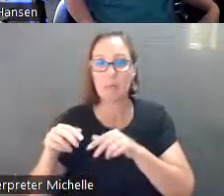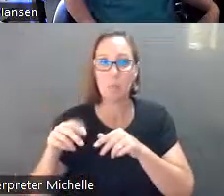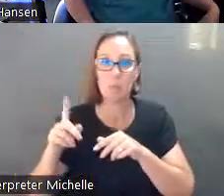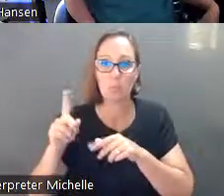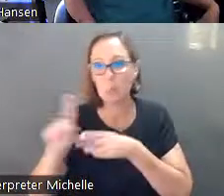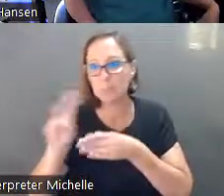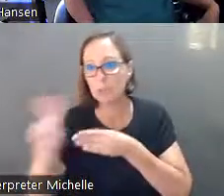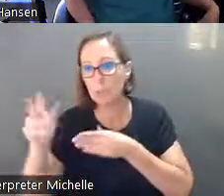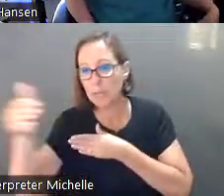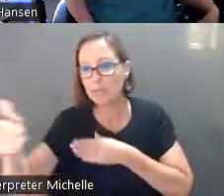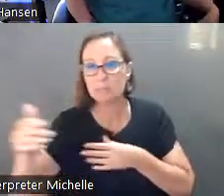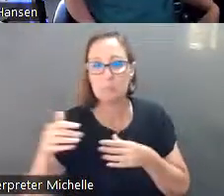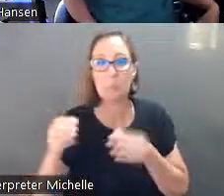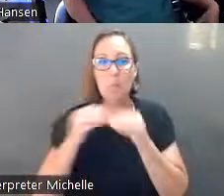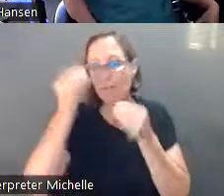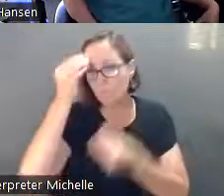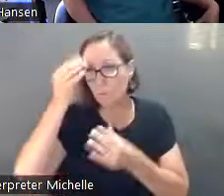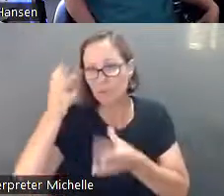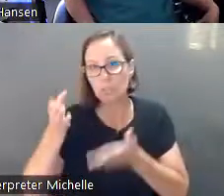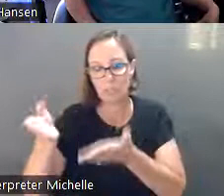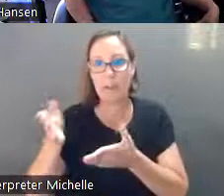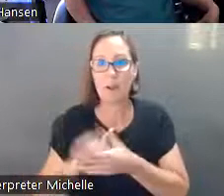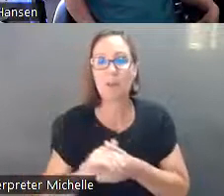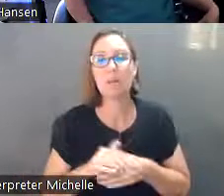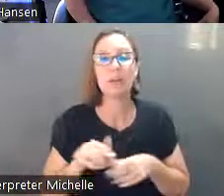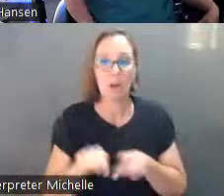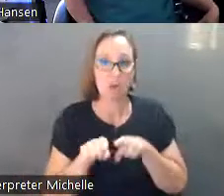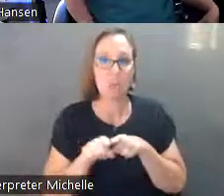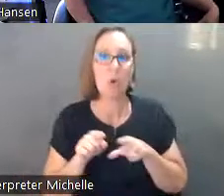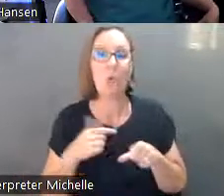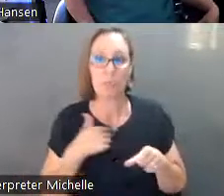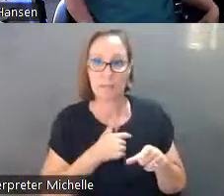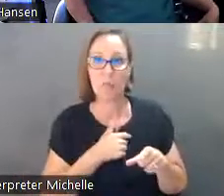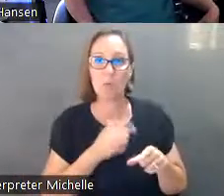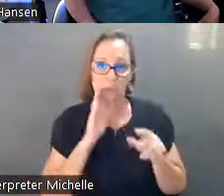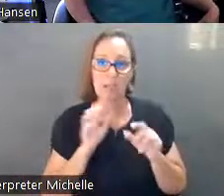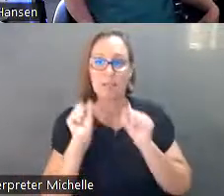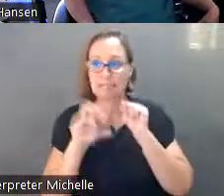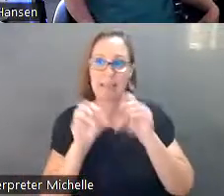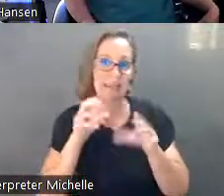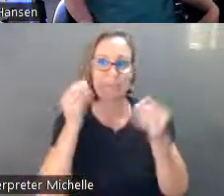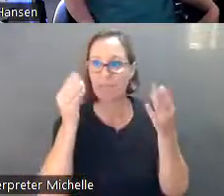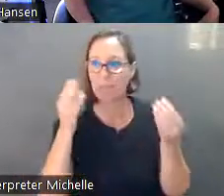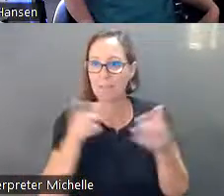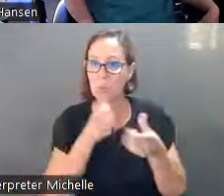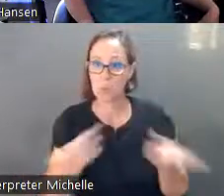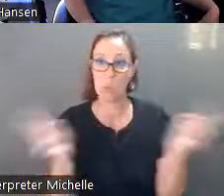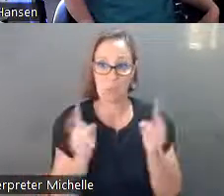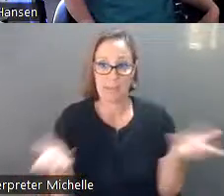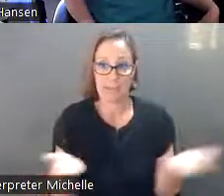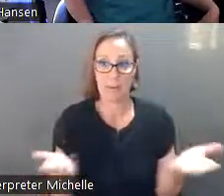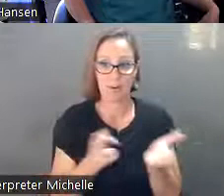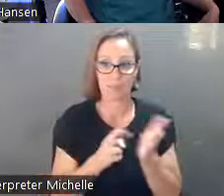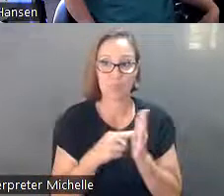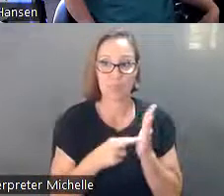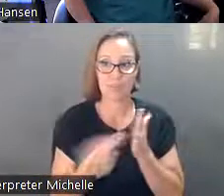more information, and we will again send all of this information to everyone who is attending the